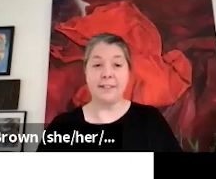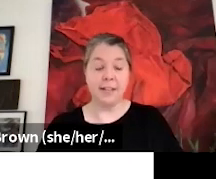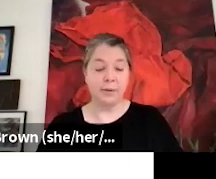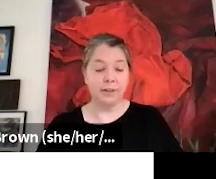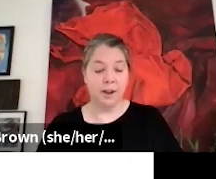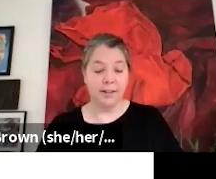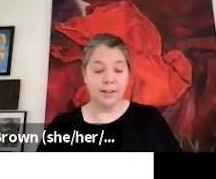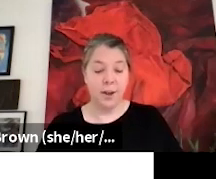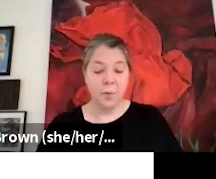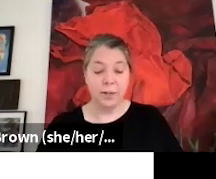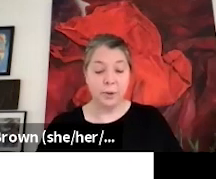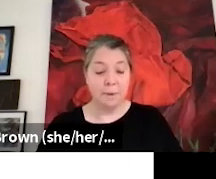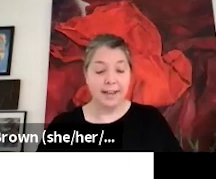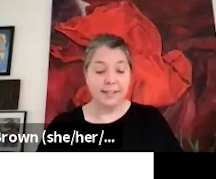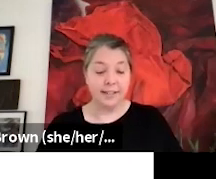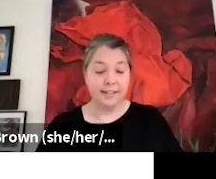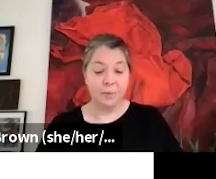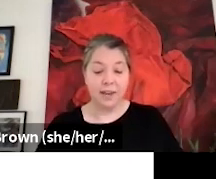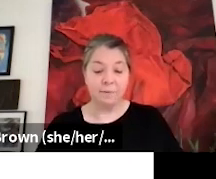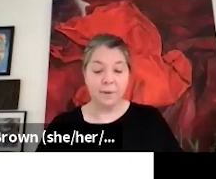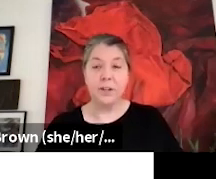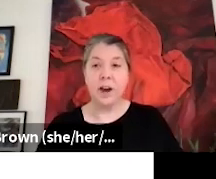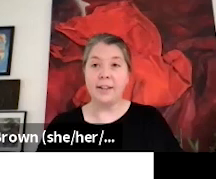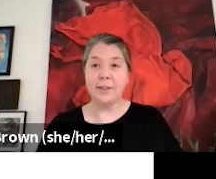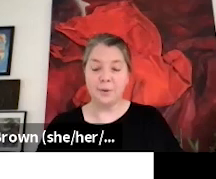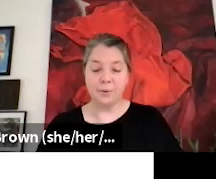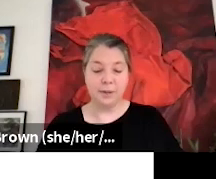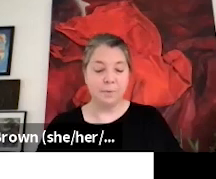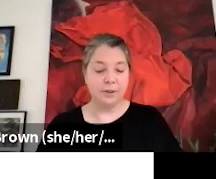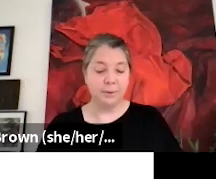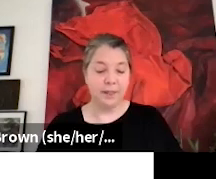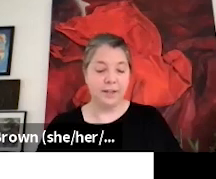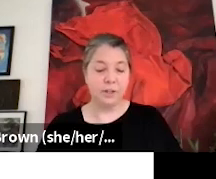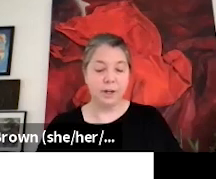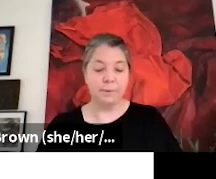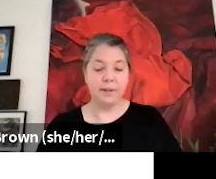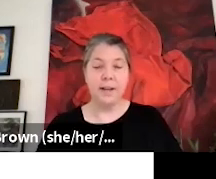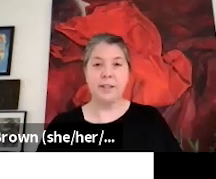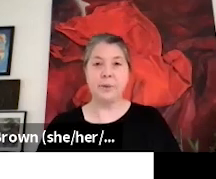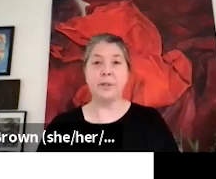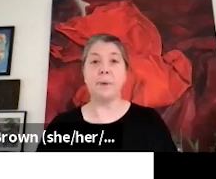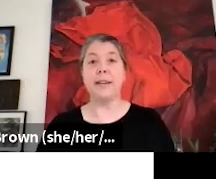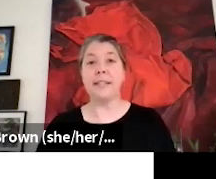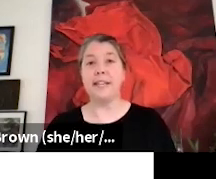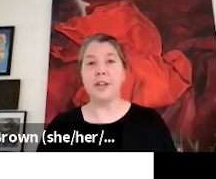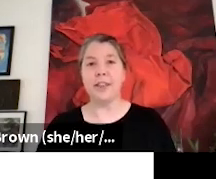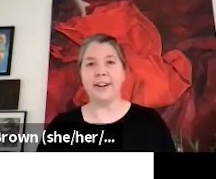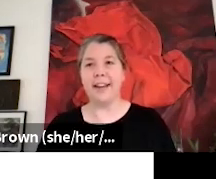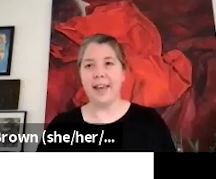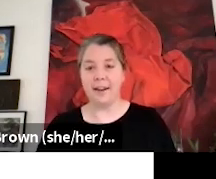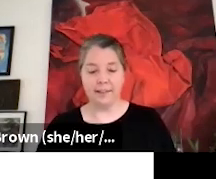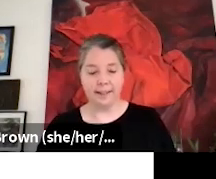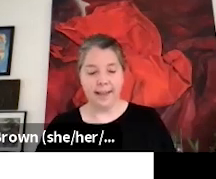the seven sacred laws, which reminds us that we have been taught through reciprocal relationships to respect each